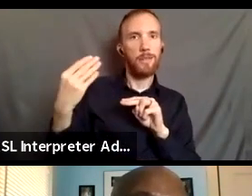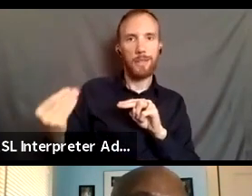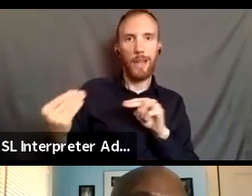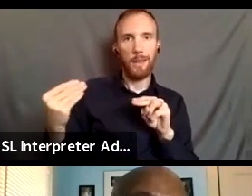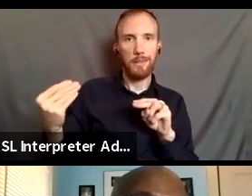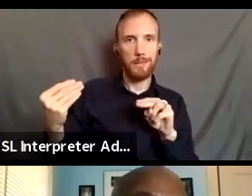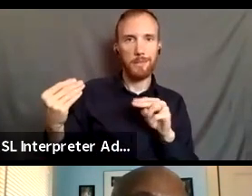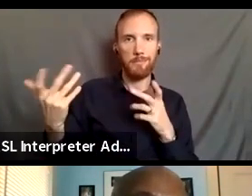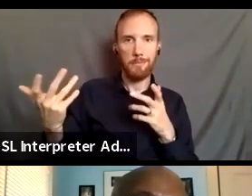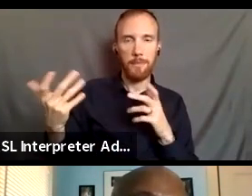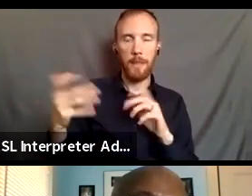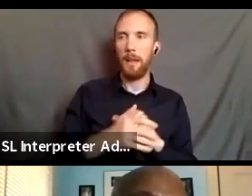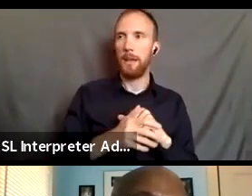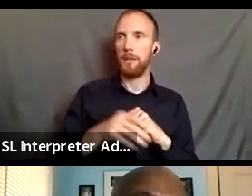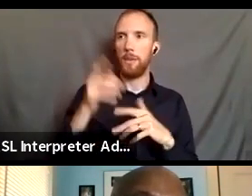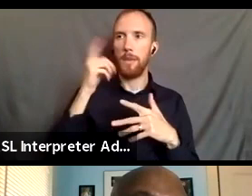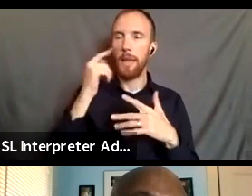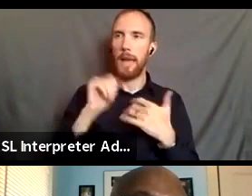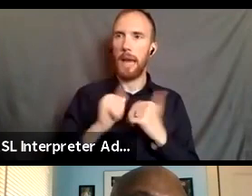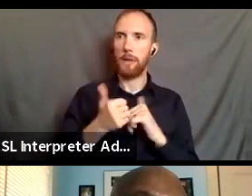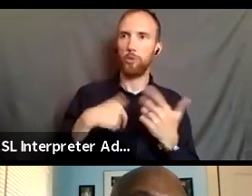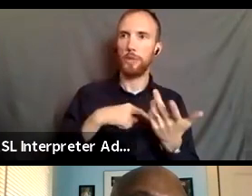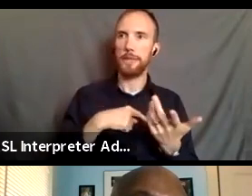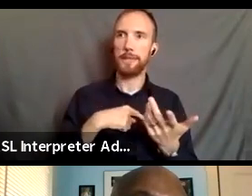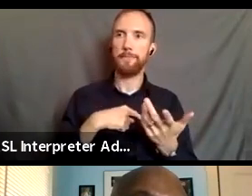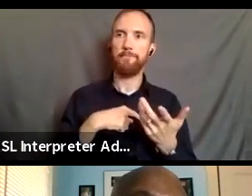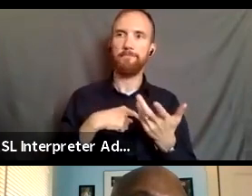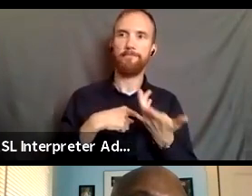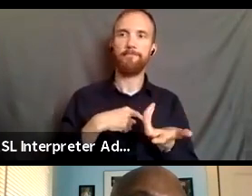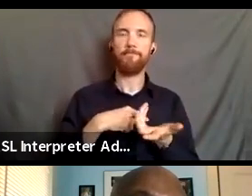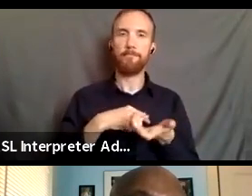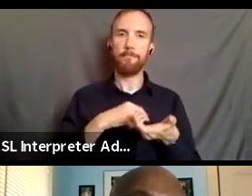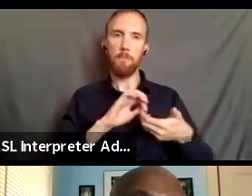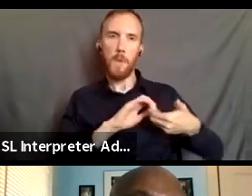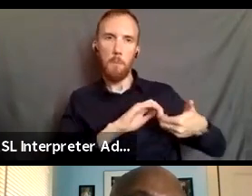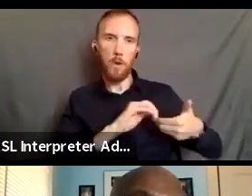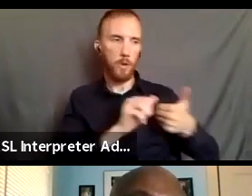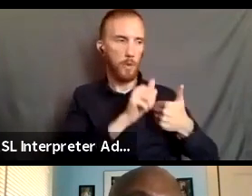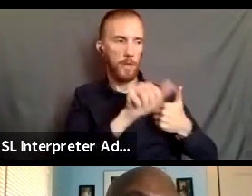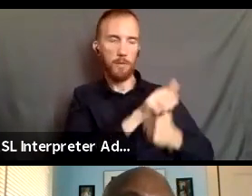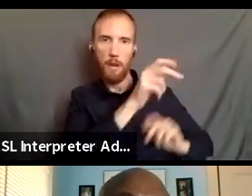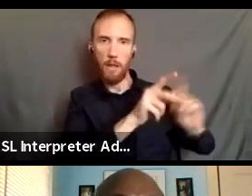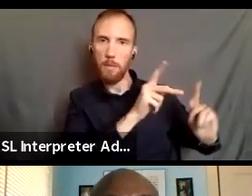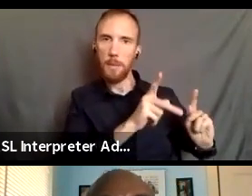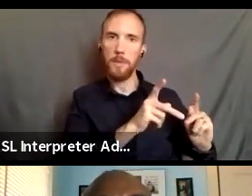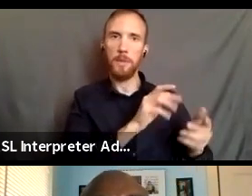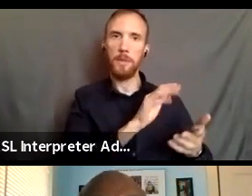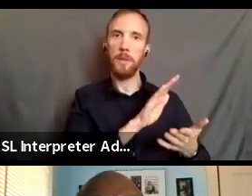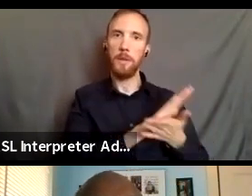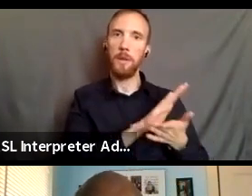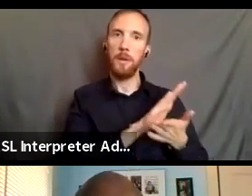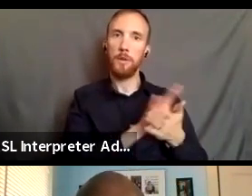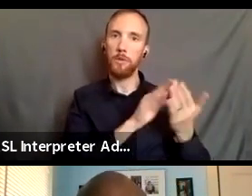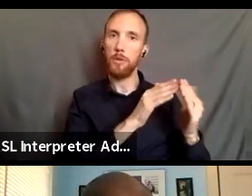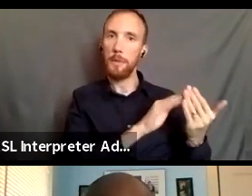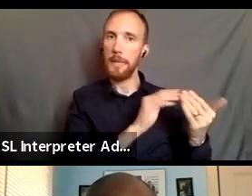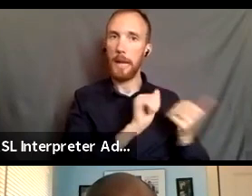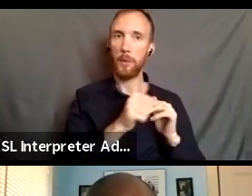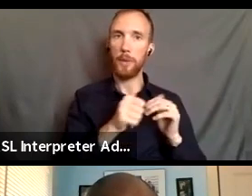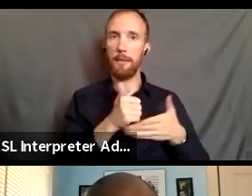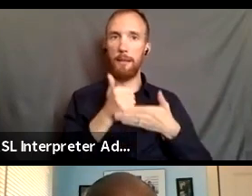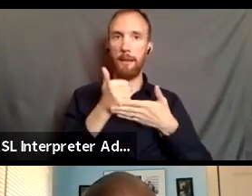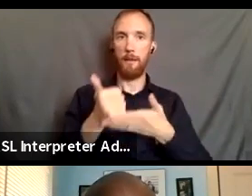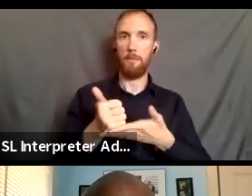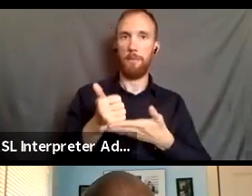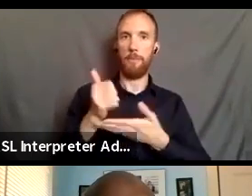ways that we can partner um to with other people um with school communities to do that so in one case